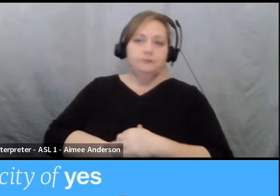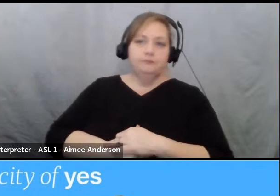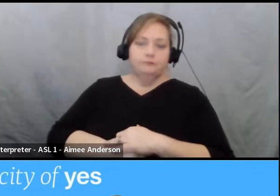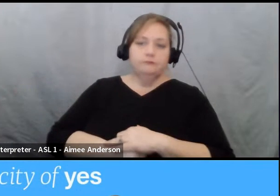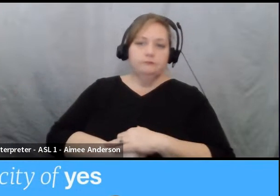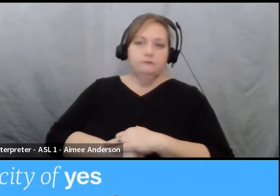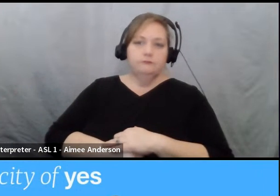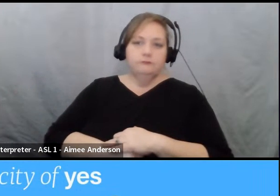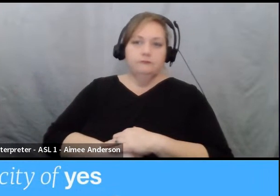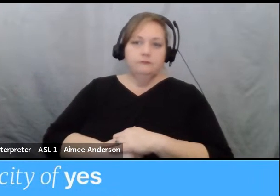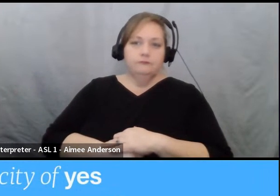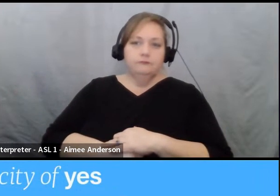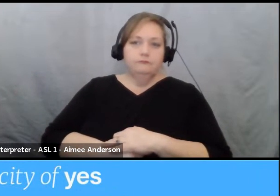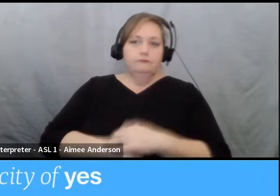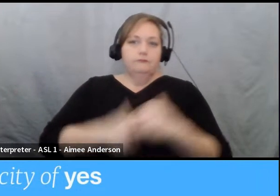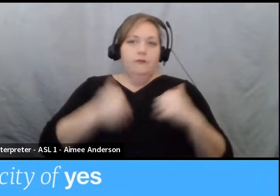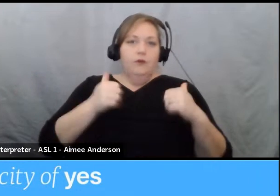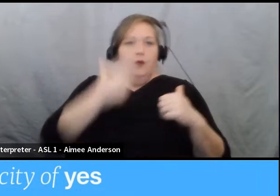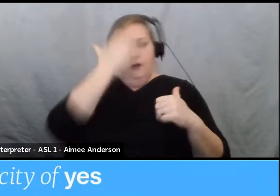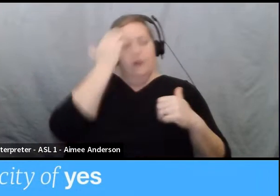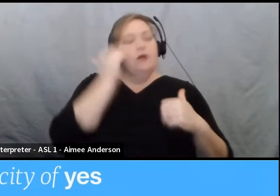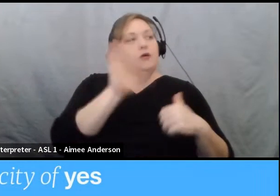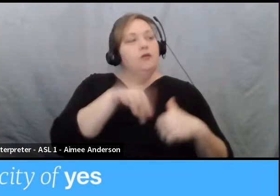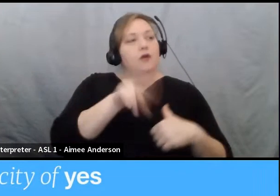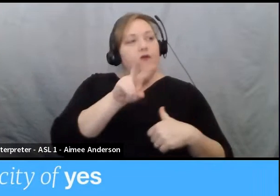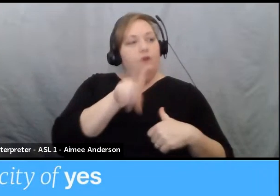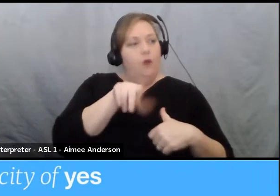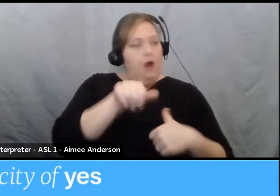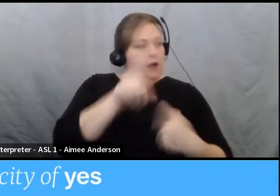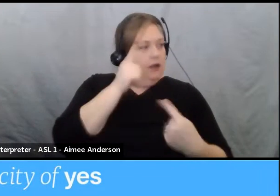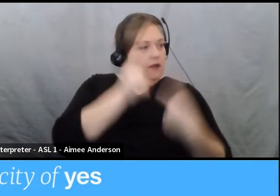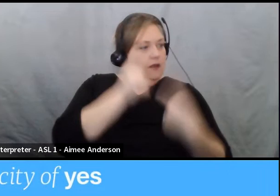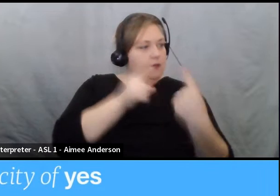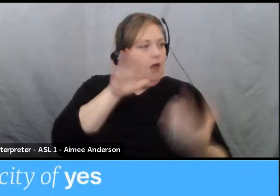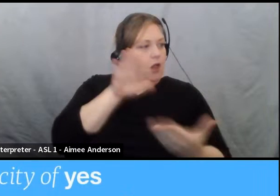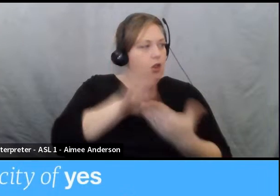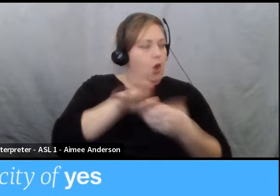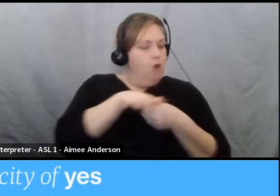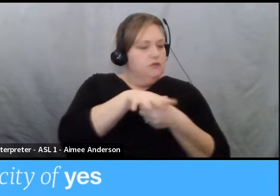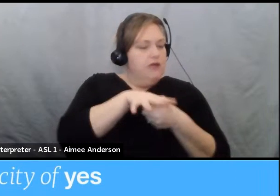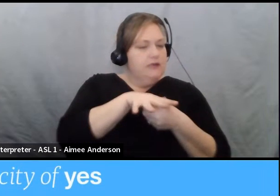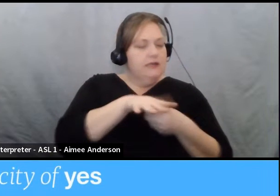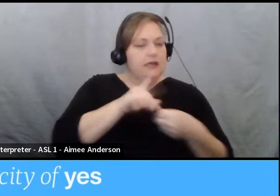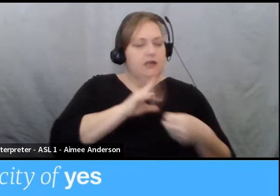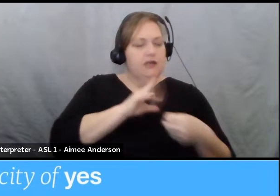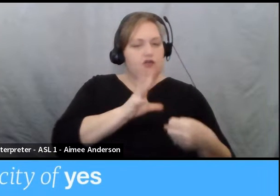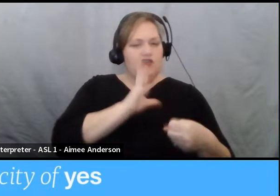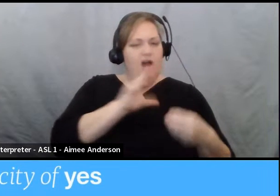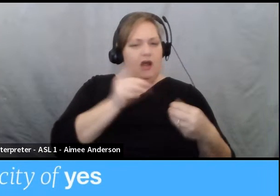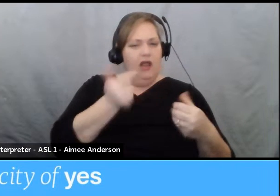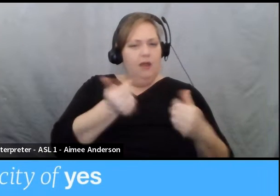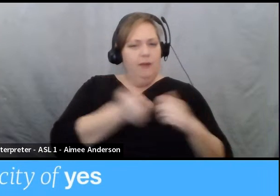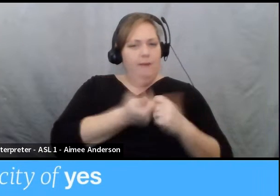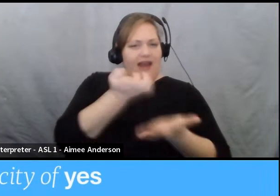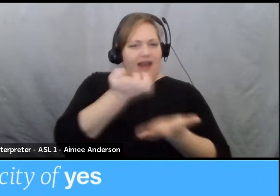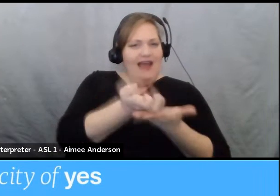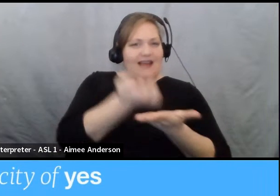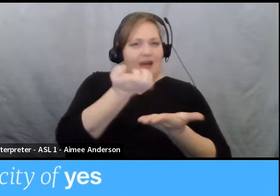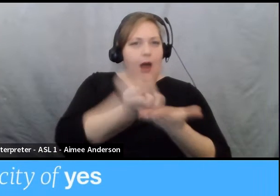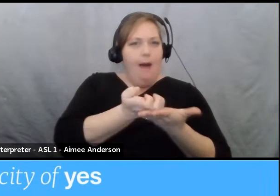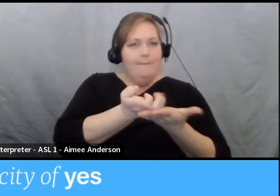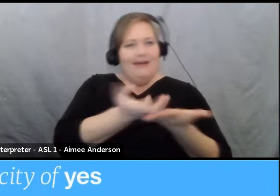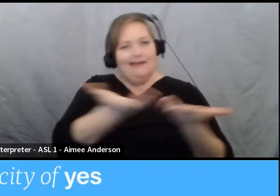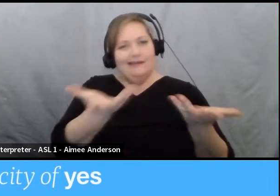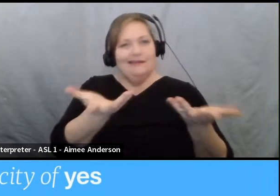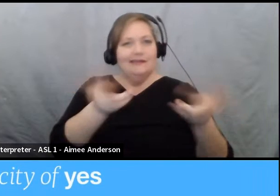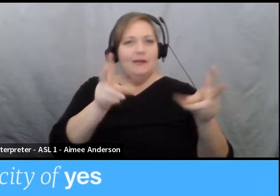Great. So Veronica, kind of thinking about low density, can you talk a little bit about the economics